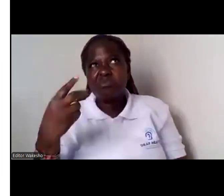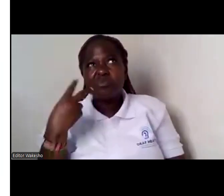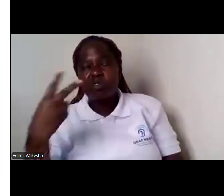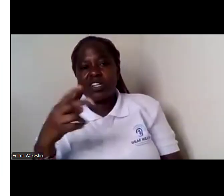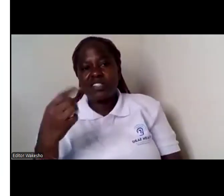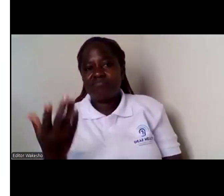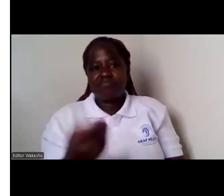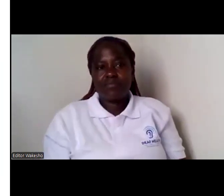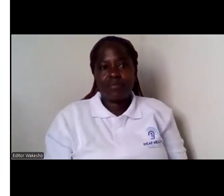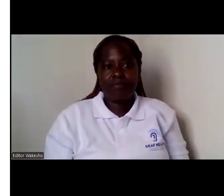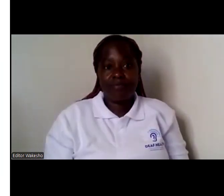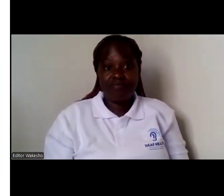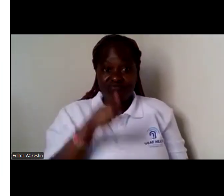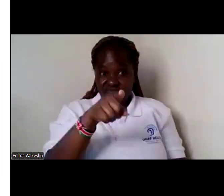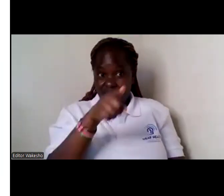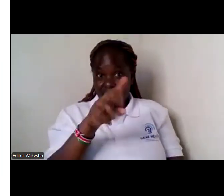And